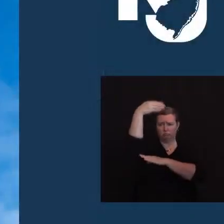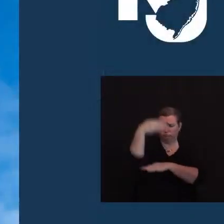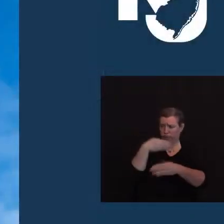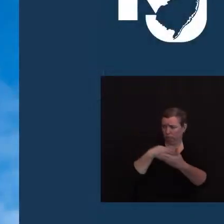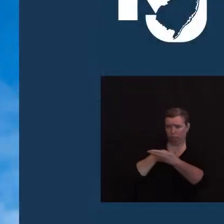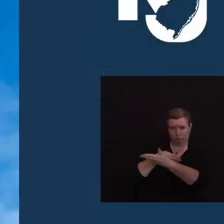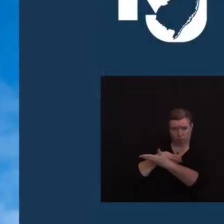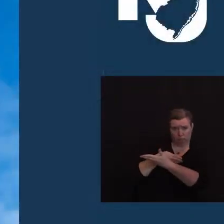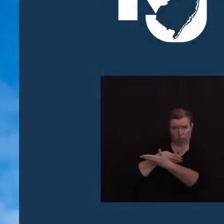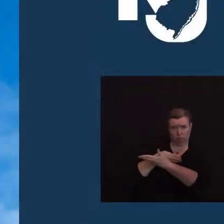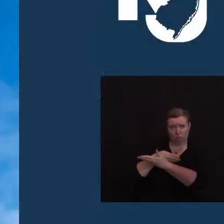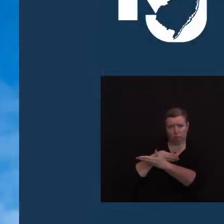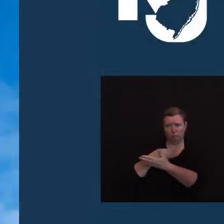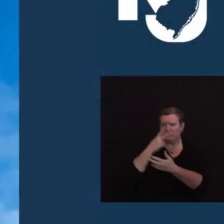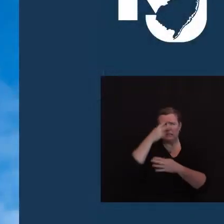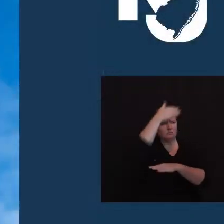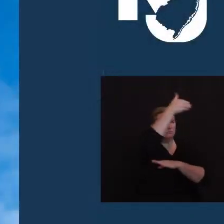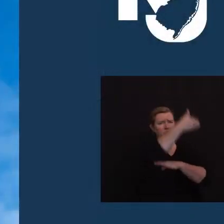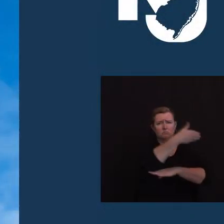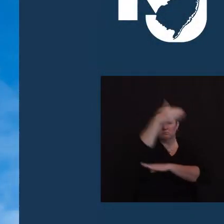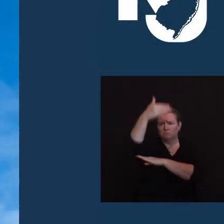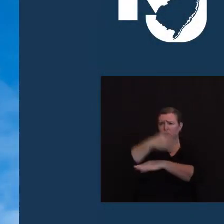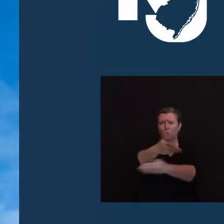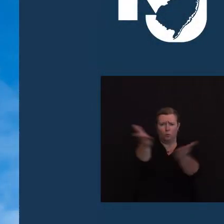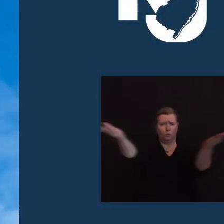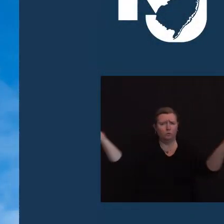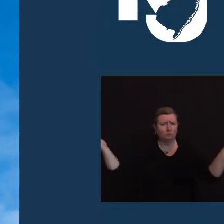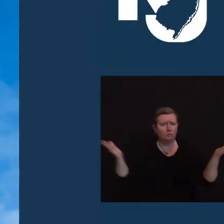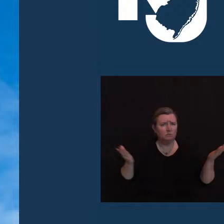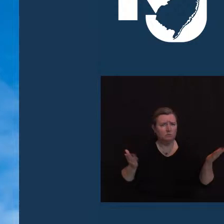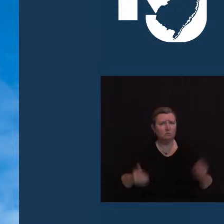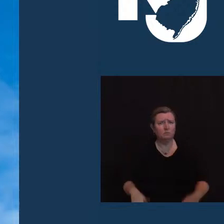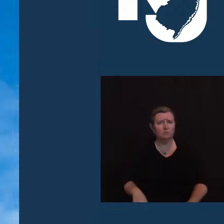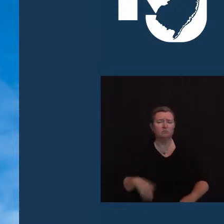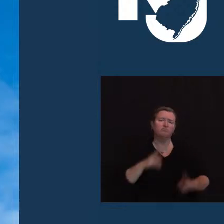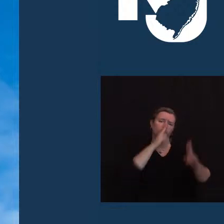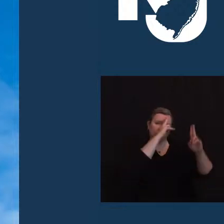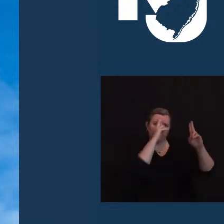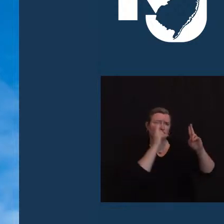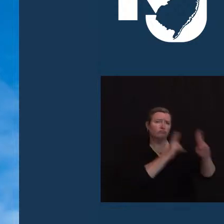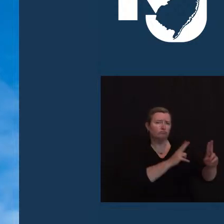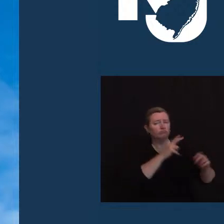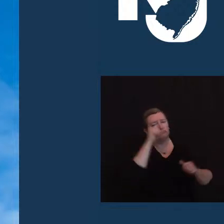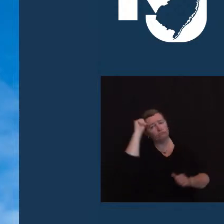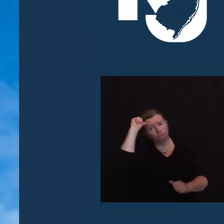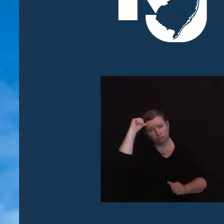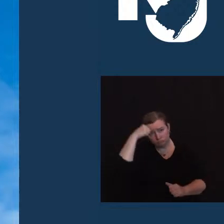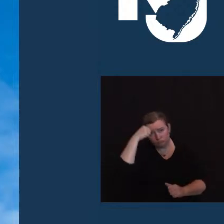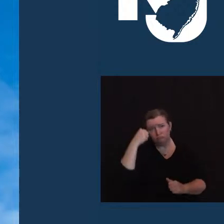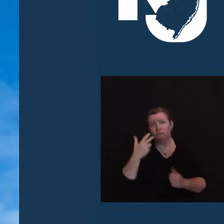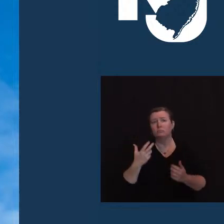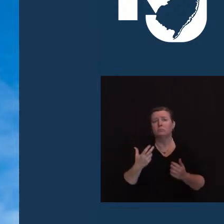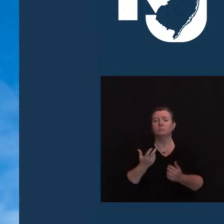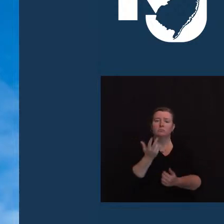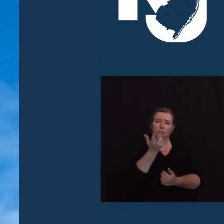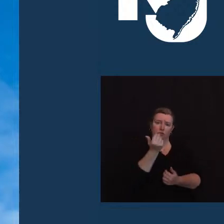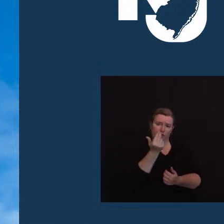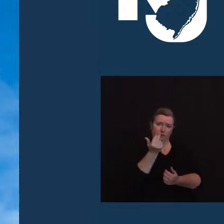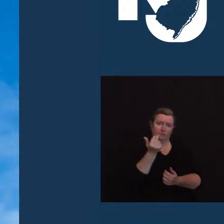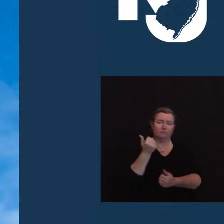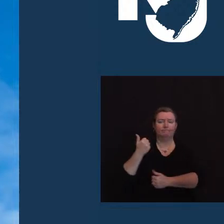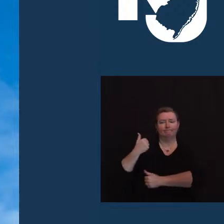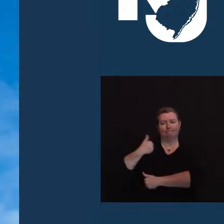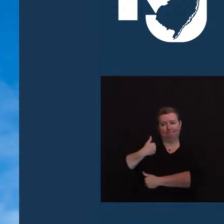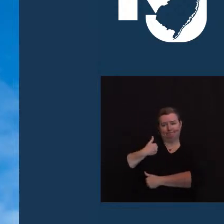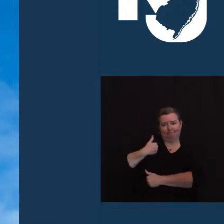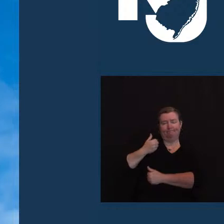at half-staff in honor and memory of the 13 blessed members of our armed forces killed last